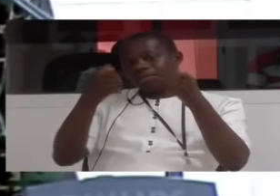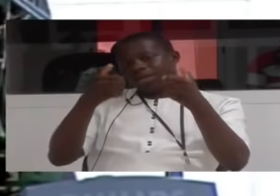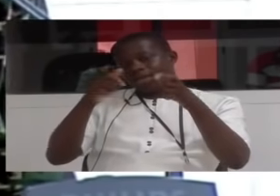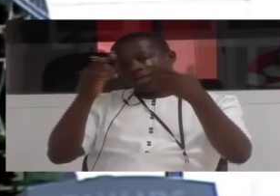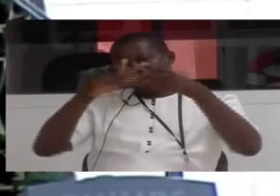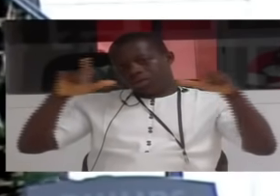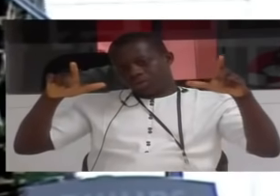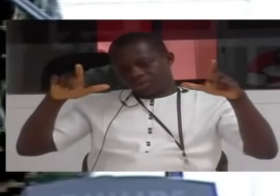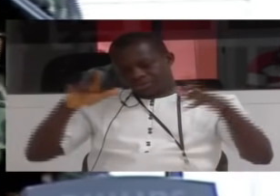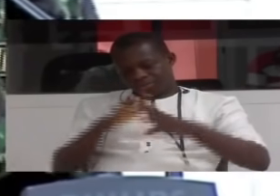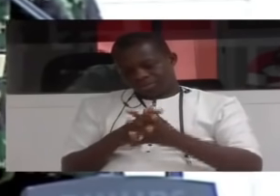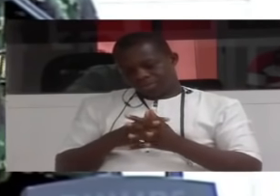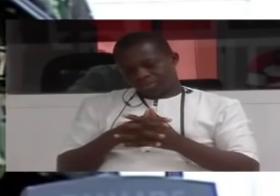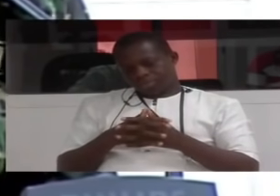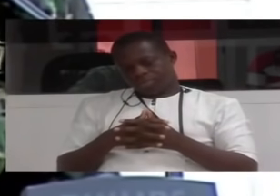count.